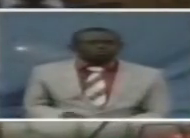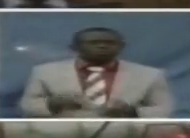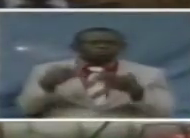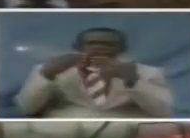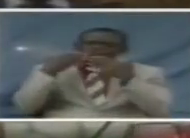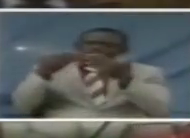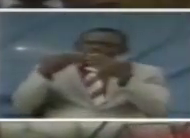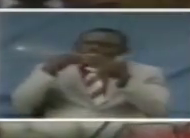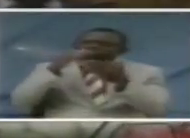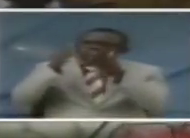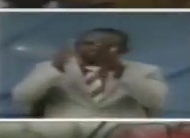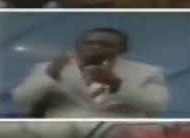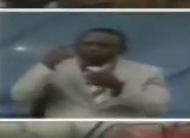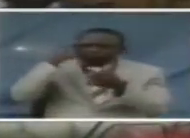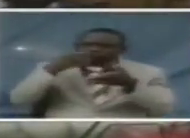Mr. Speaker,